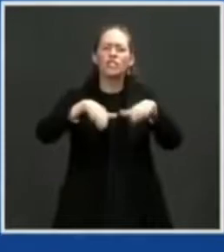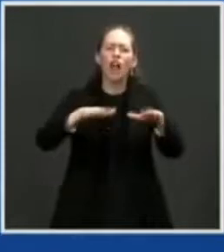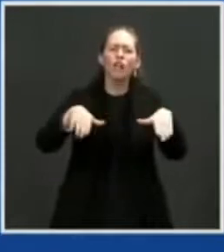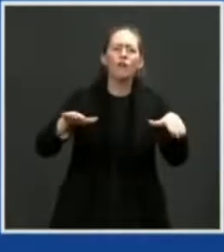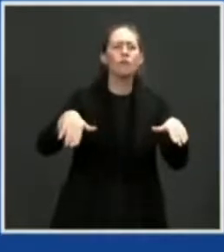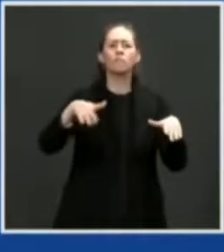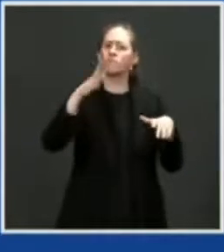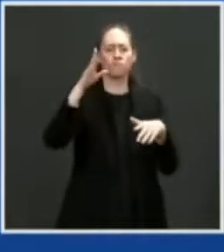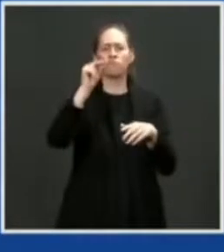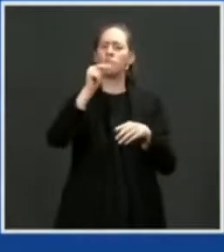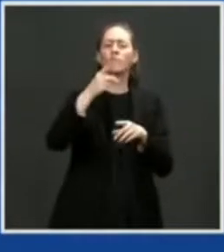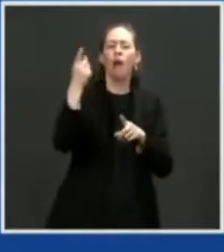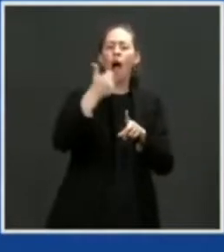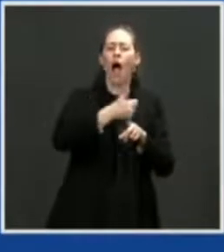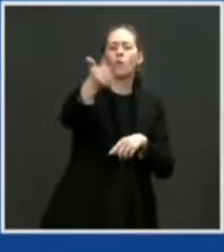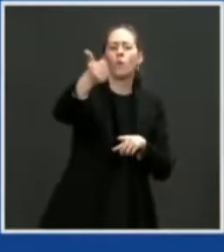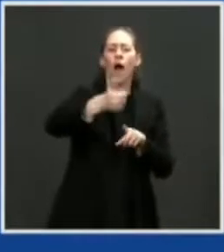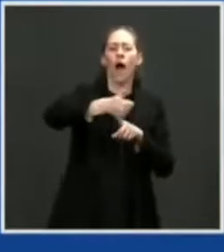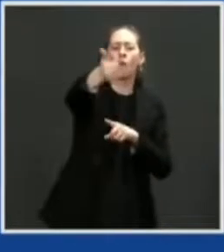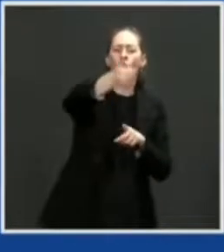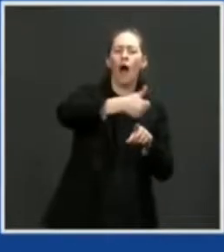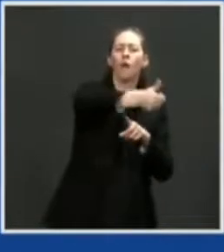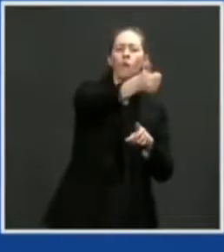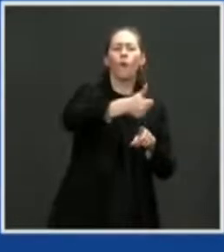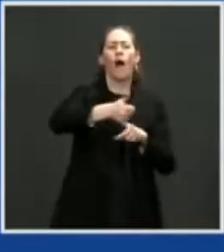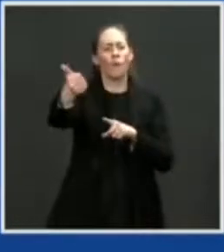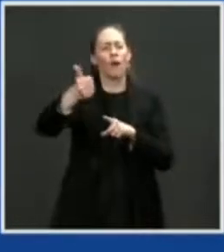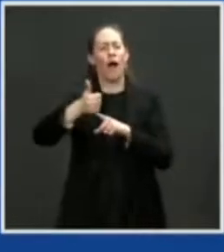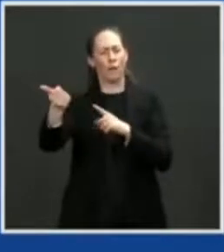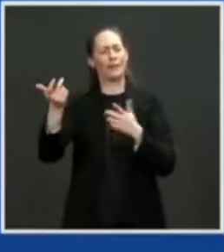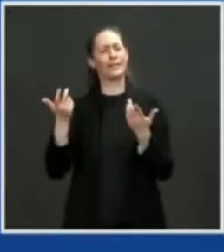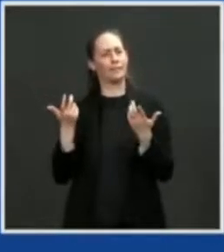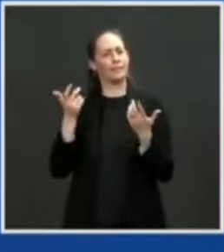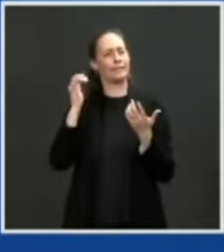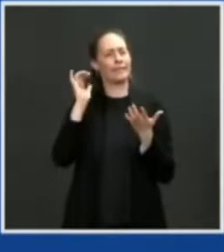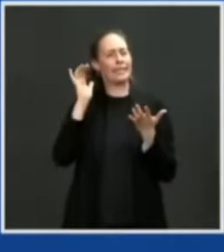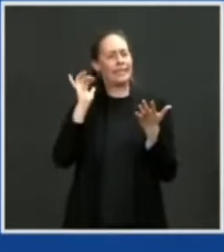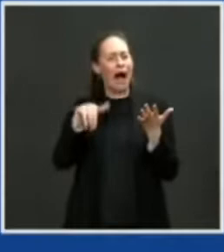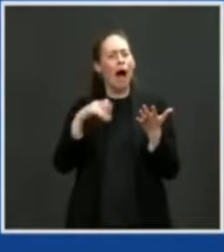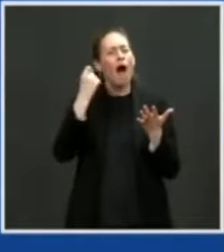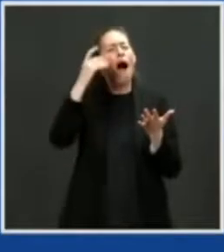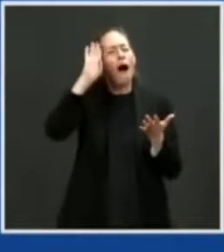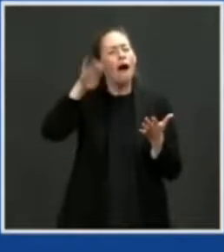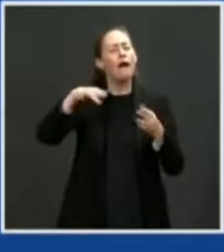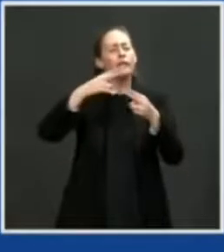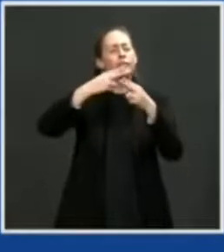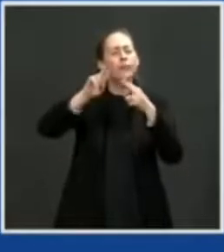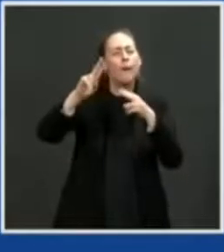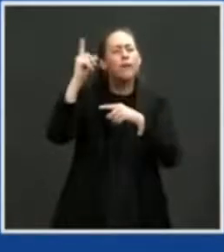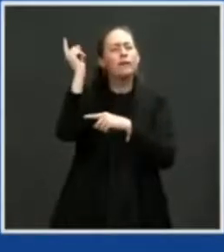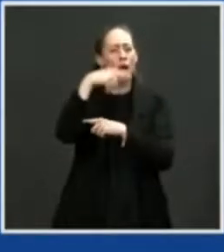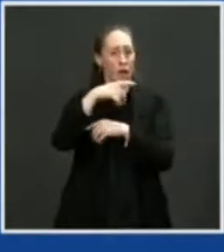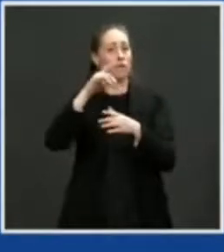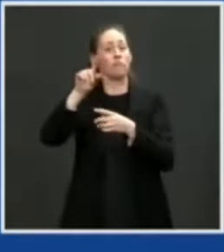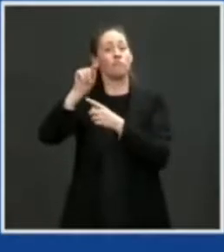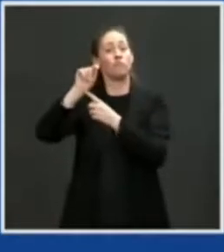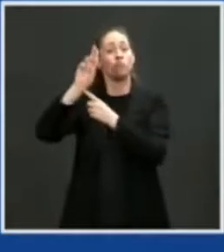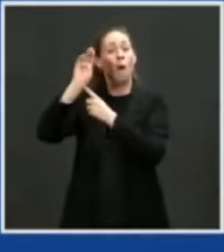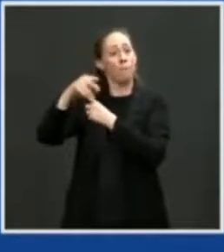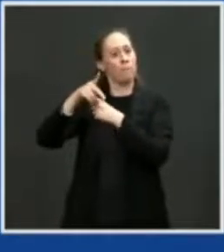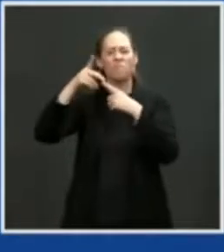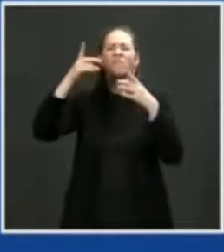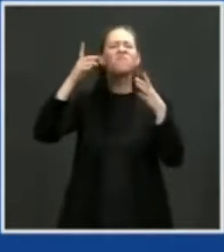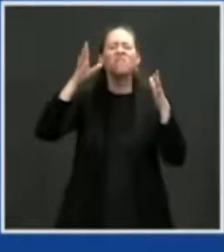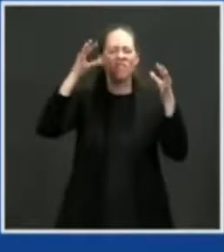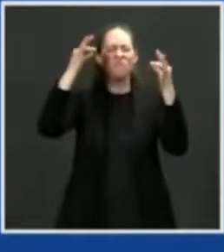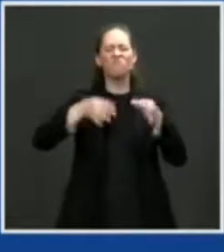not supposed to be more than. Now they are border control facilities. But he dismantled all of that. So what we're doing now, he